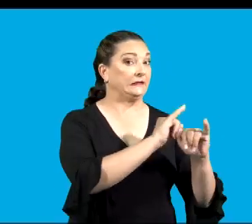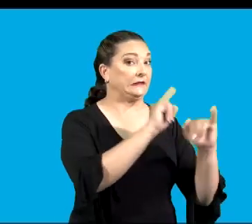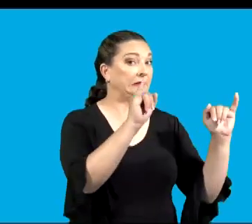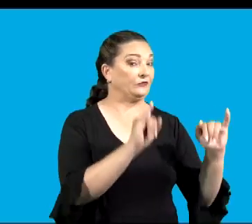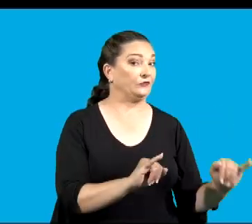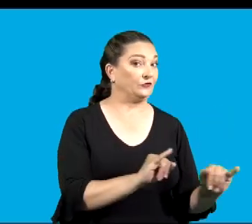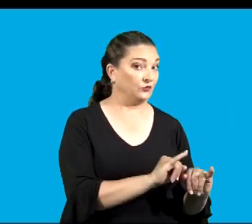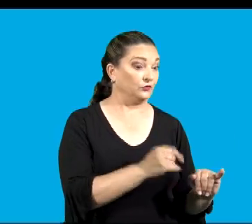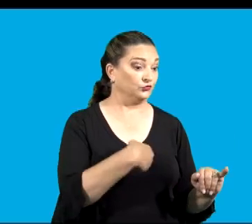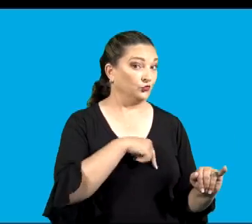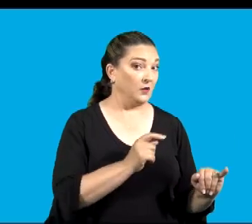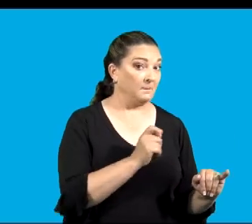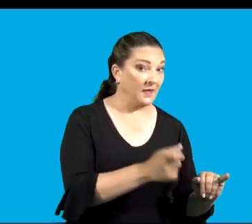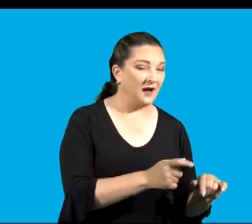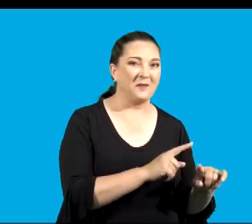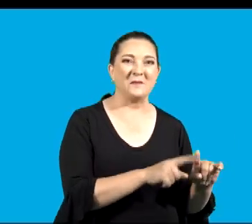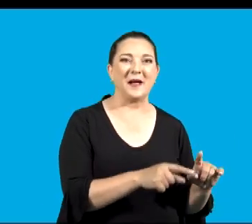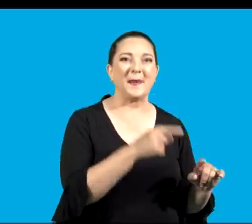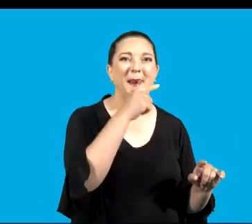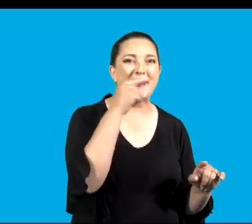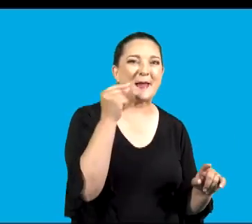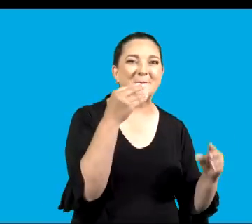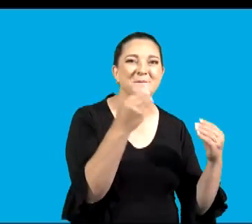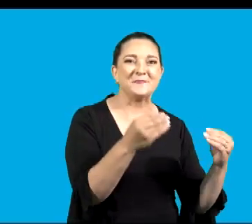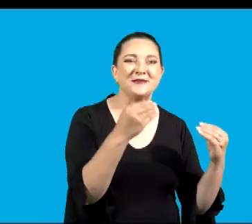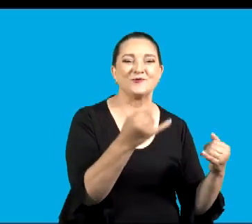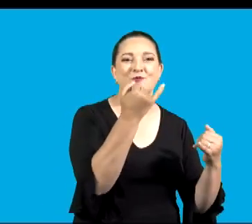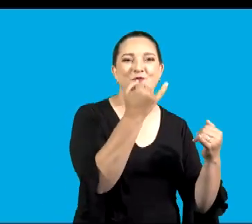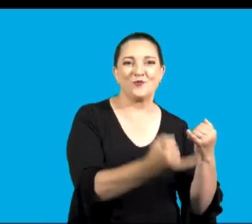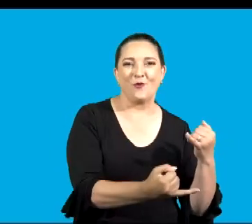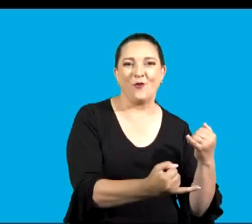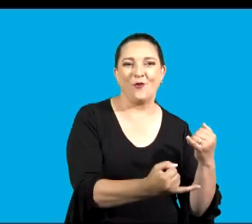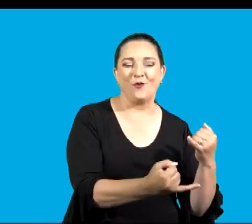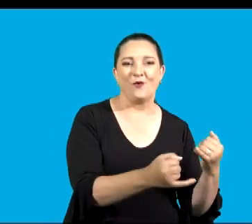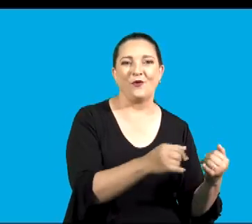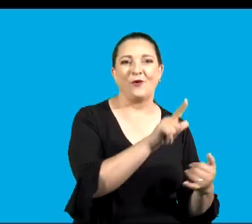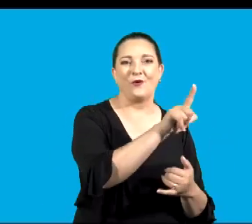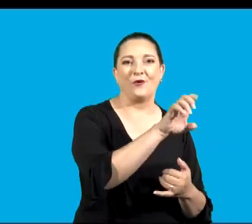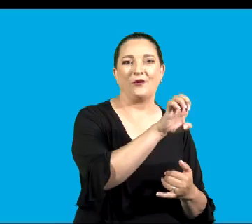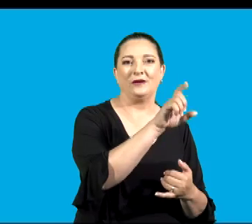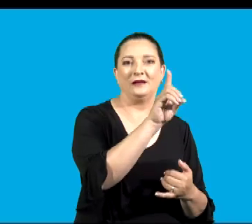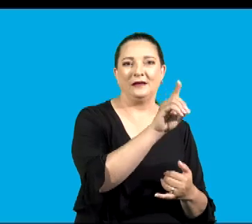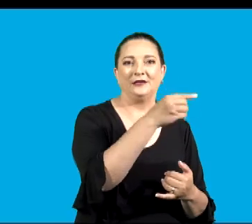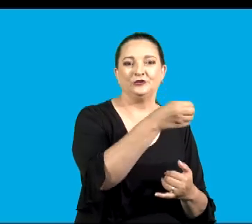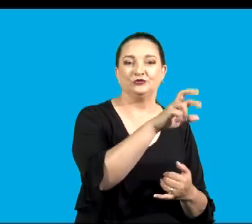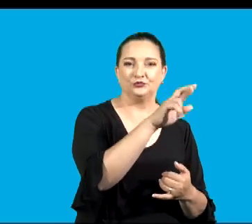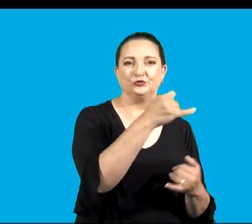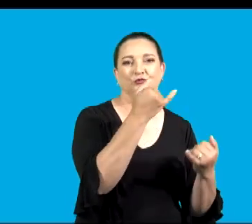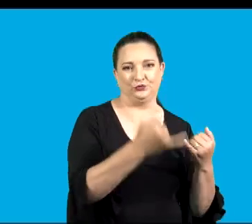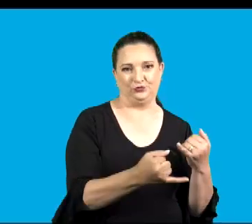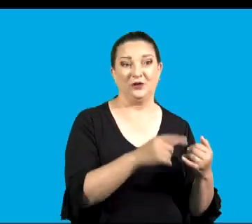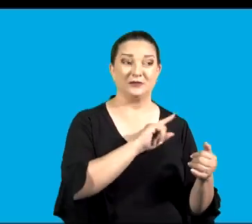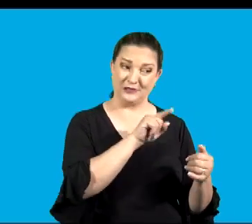an invoice for goods we purchased from a different supplier in the wrong ledger.